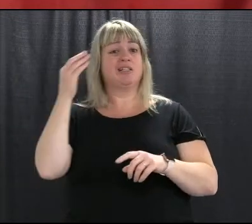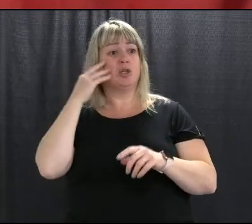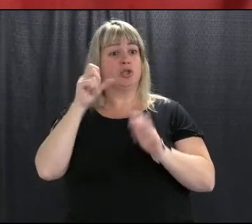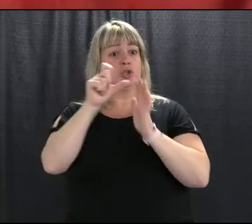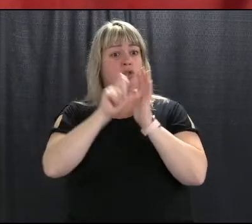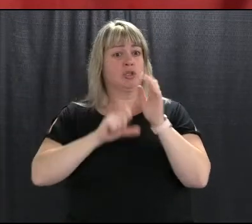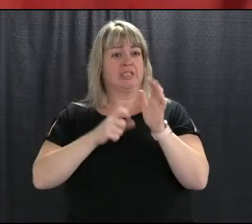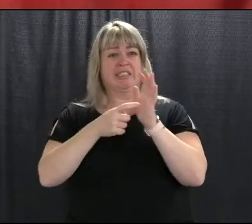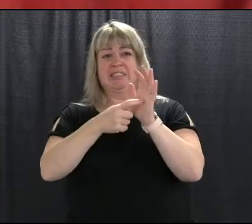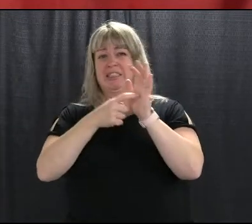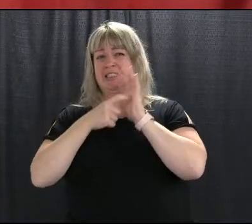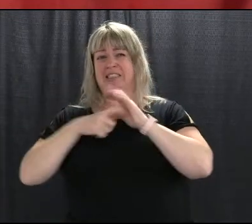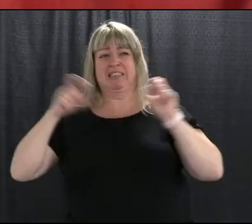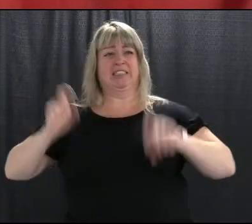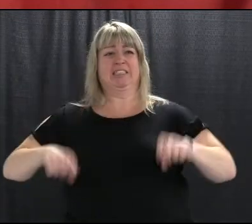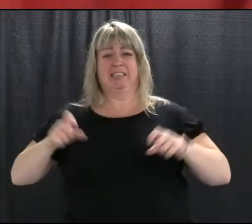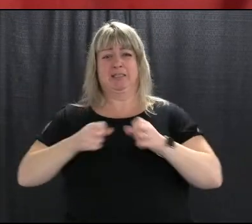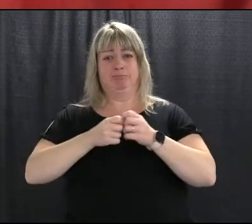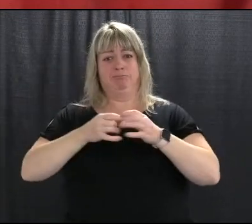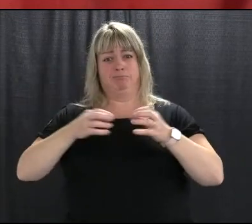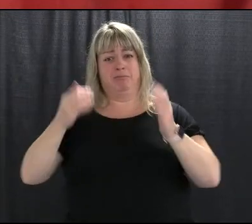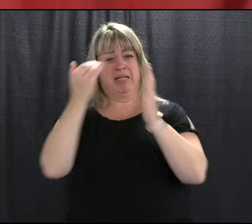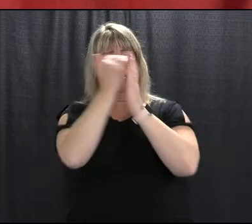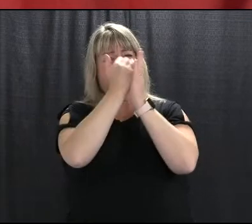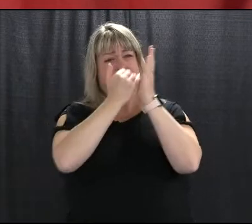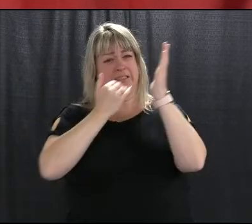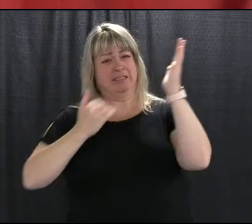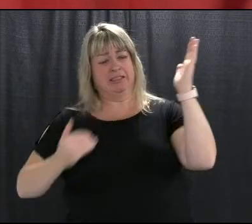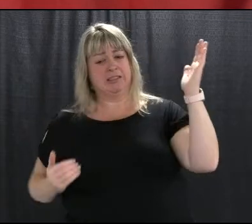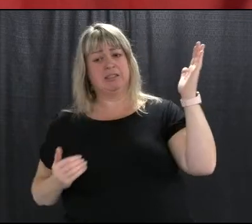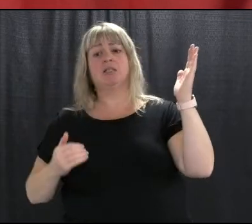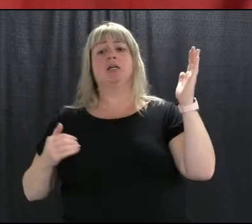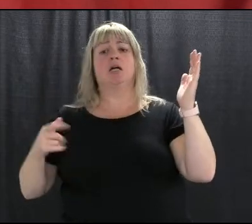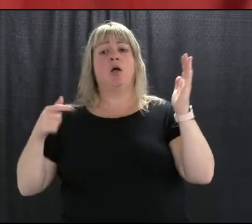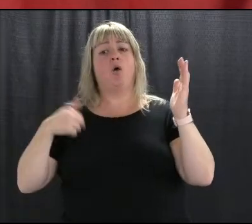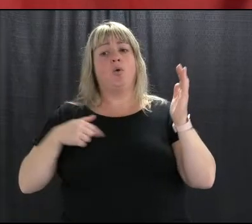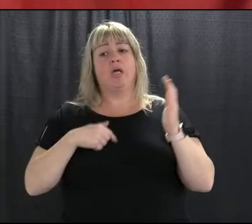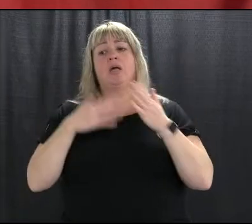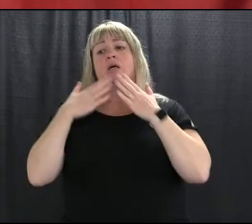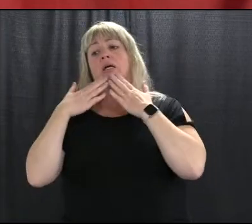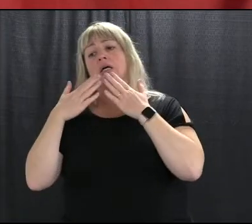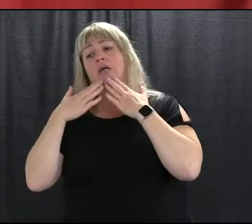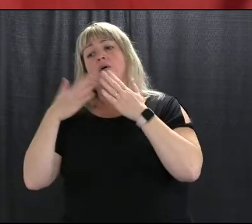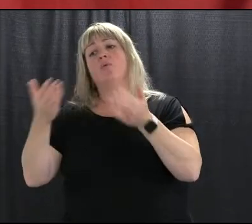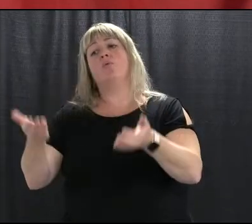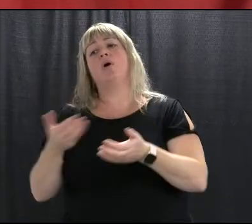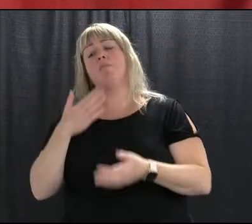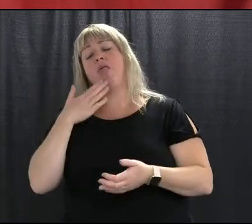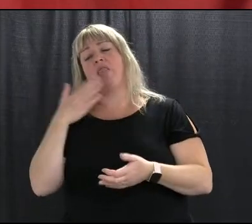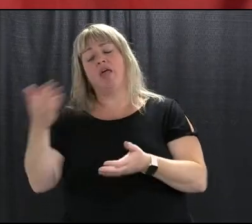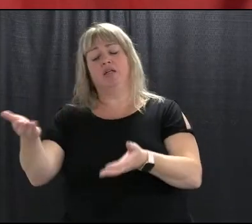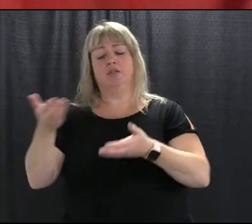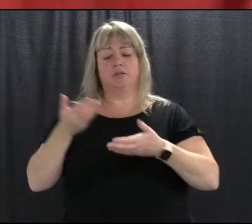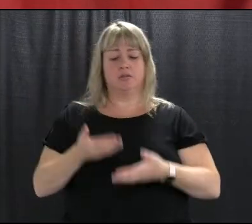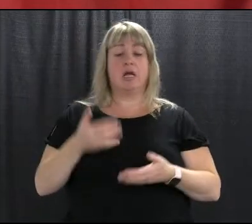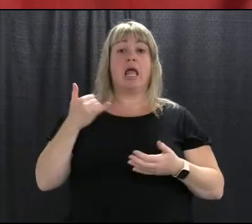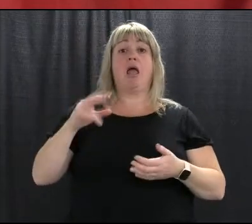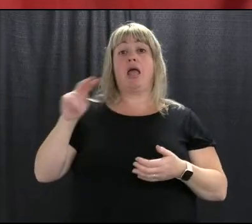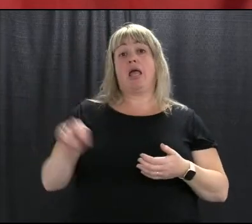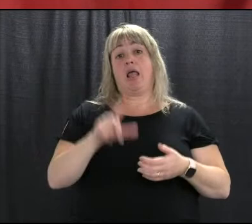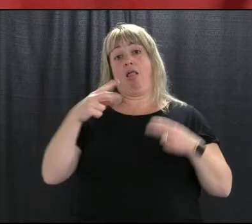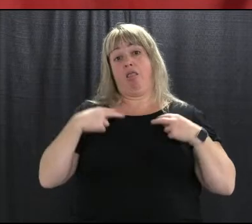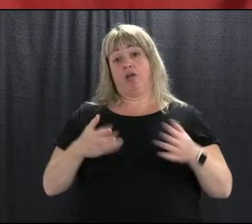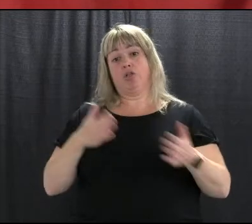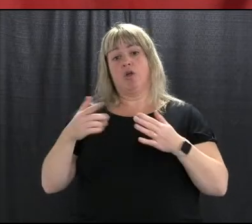the detailed assessment of causes and actionable recommendations is very welcome. Newfoundland and Labrador Health Services looks forward